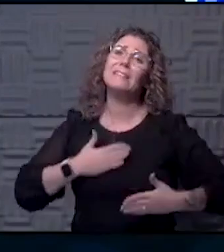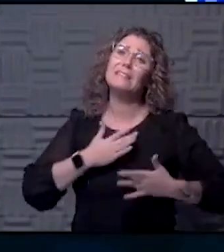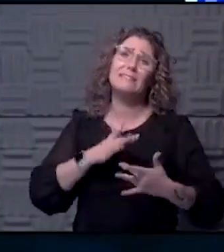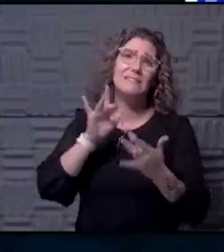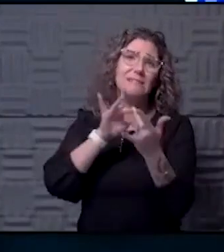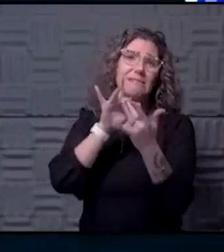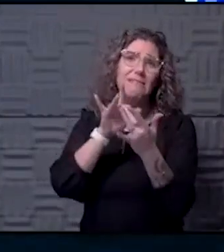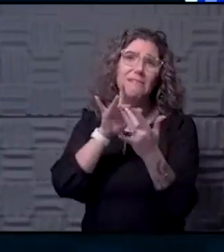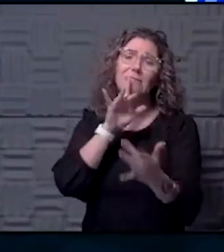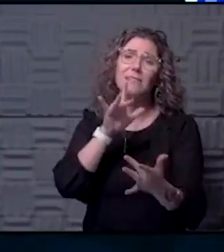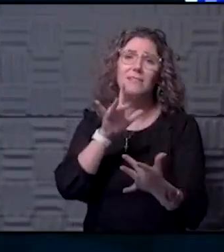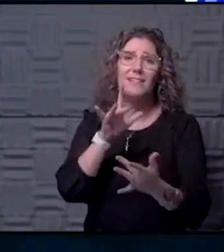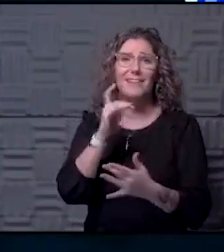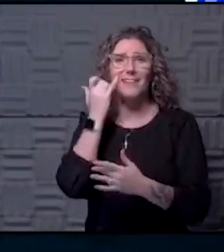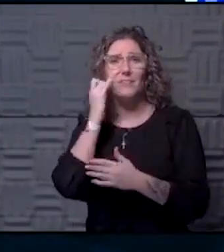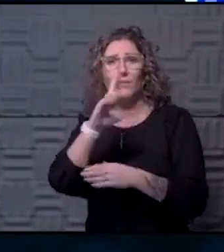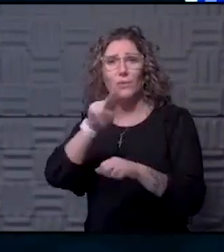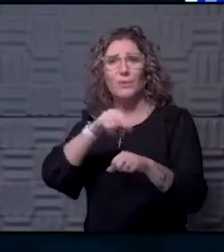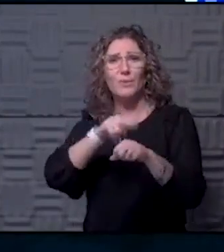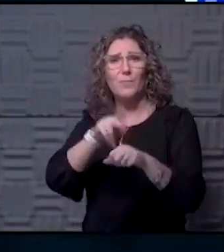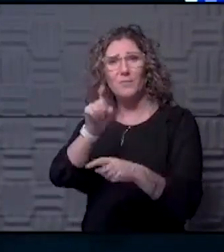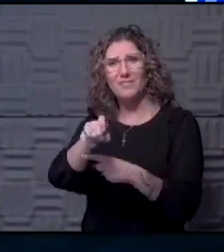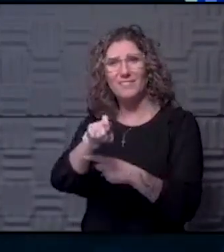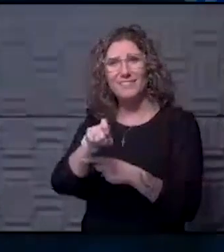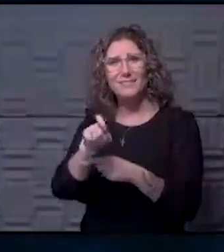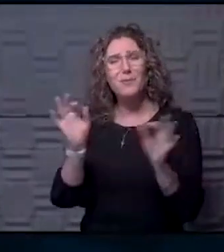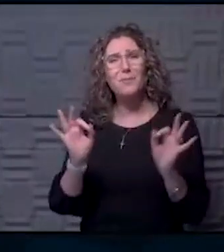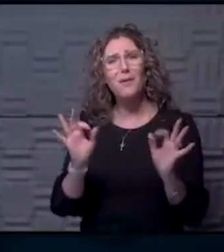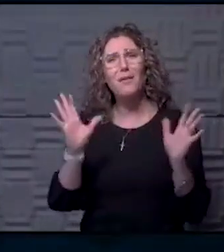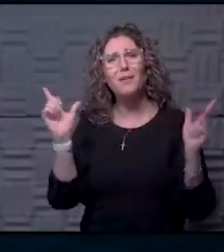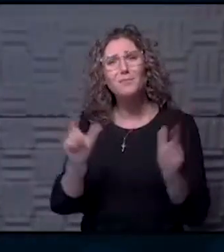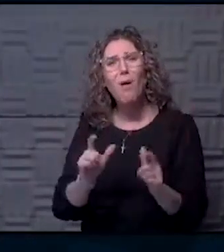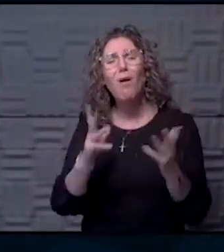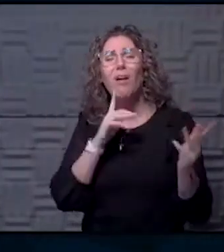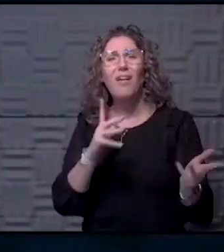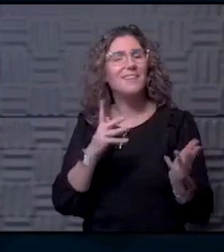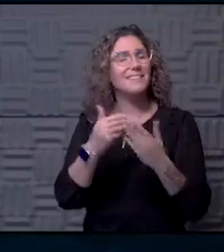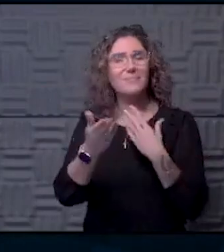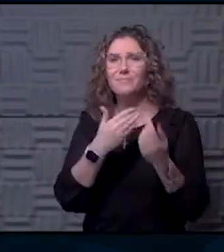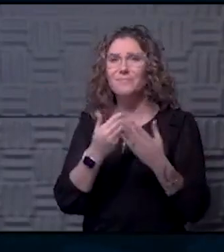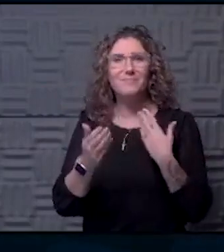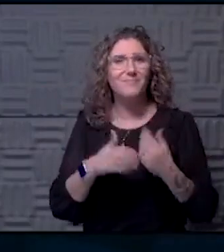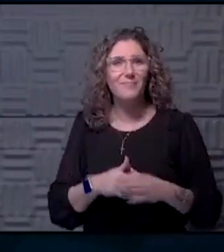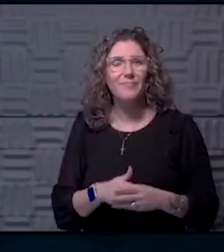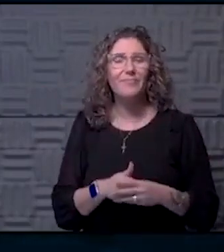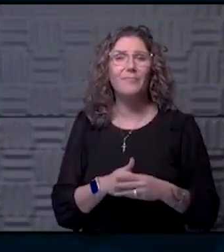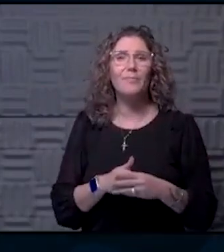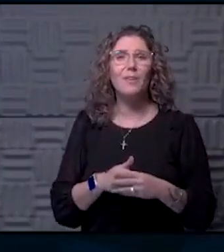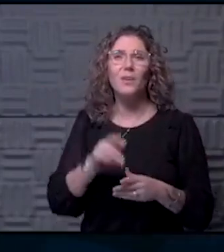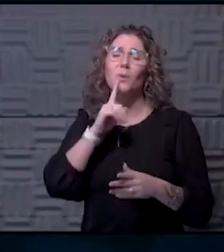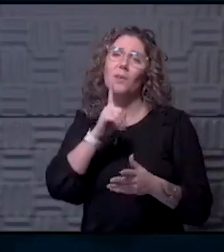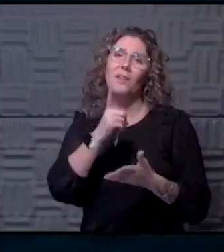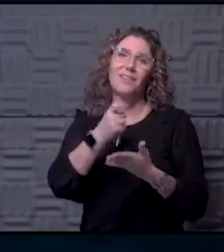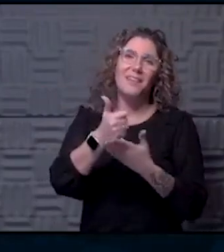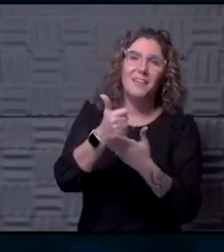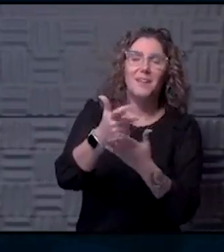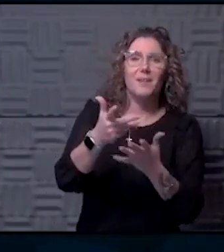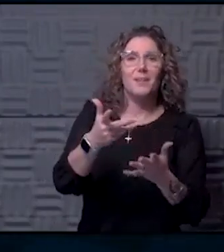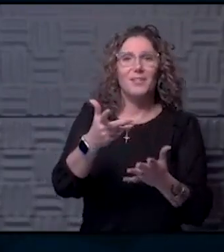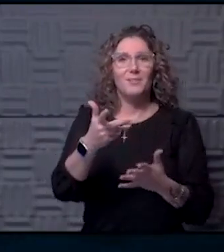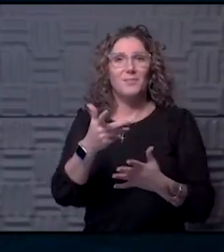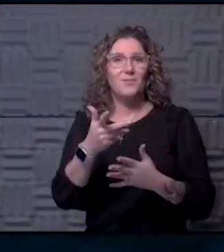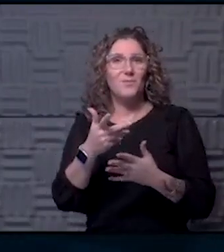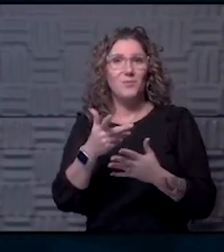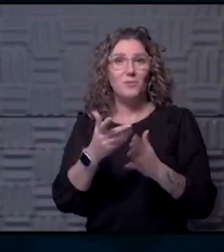connected, even if your normal needs are very, very small, because it does definitely grease the wheels, if you will, for